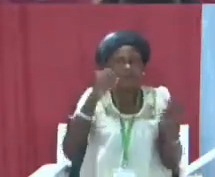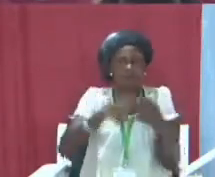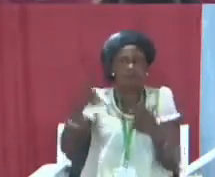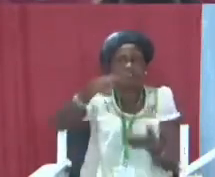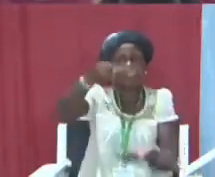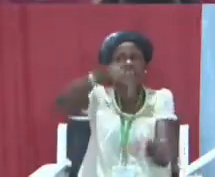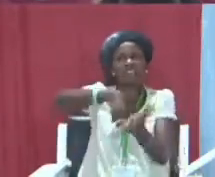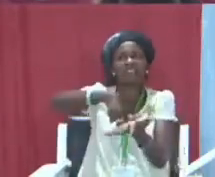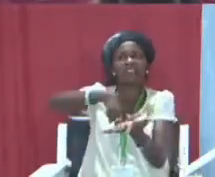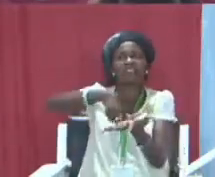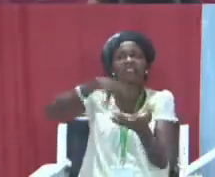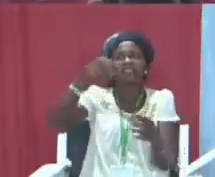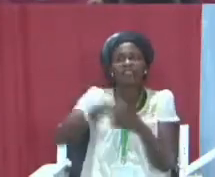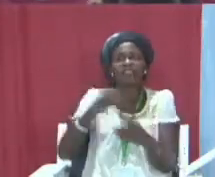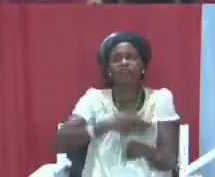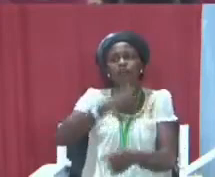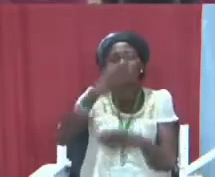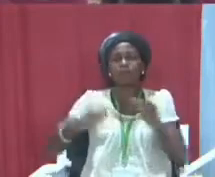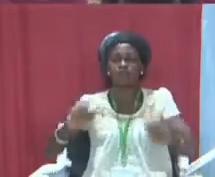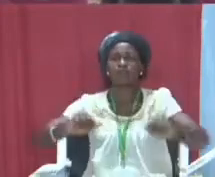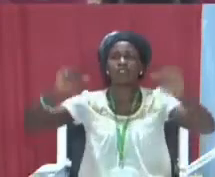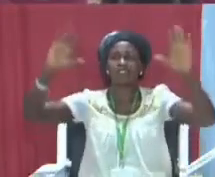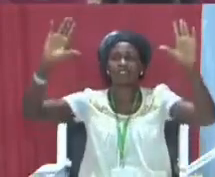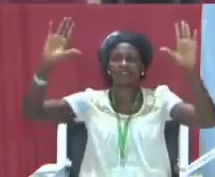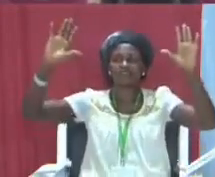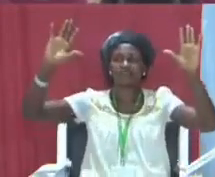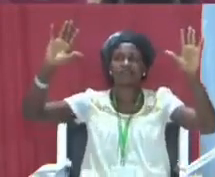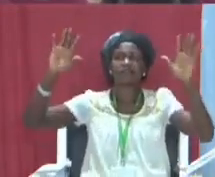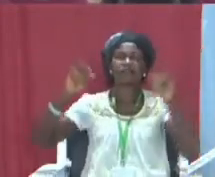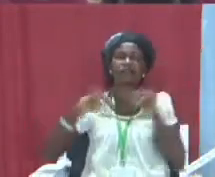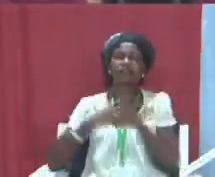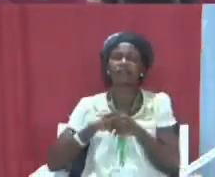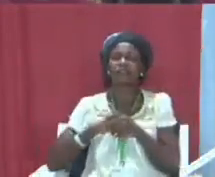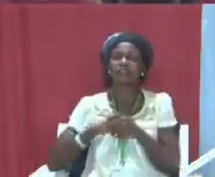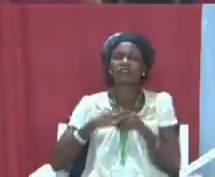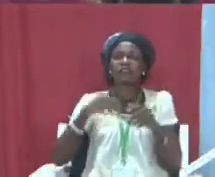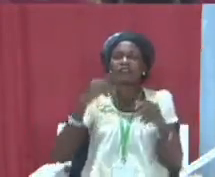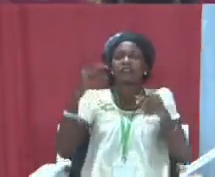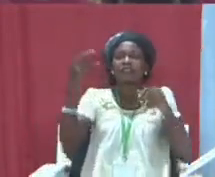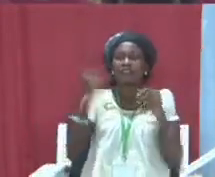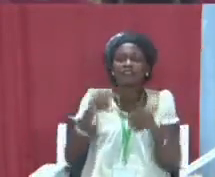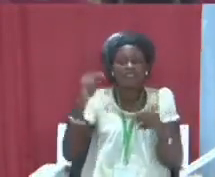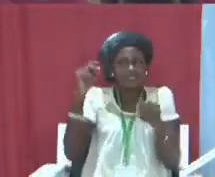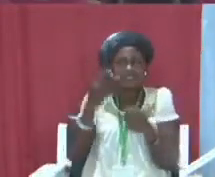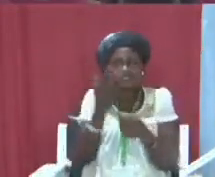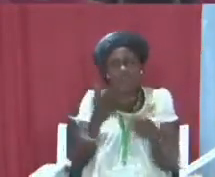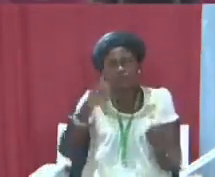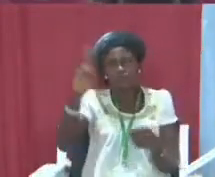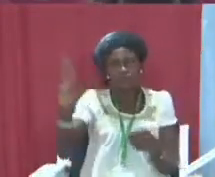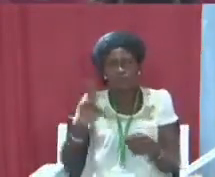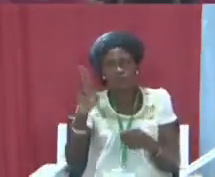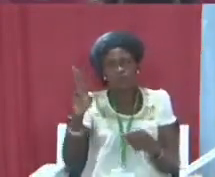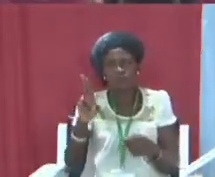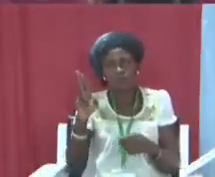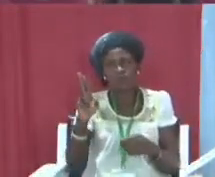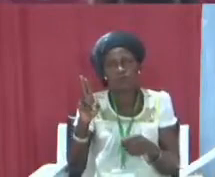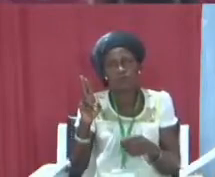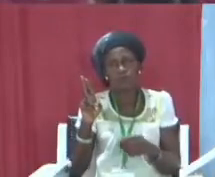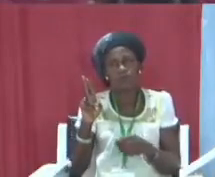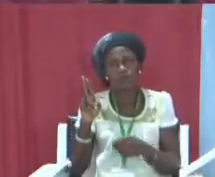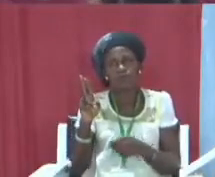knees in complete surrender. The intent usually